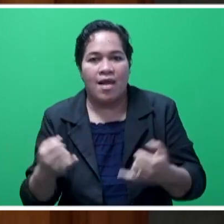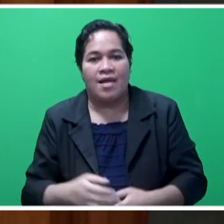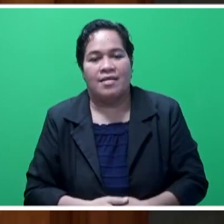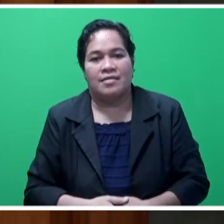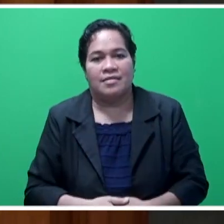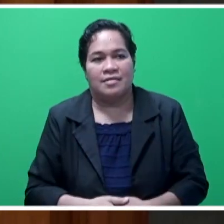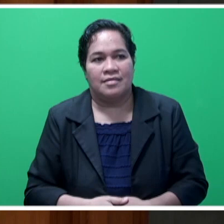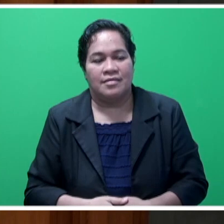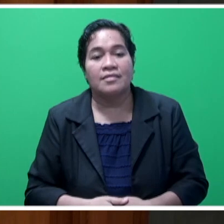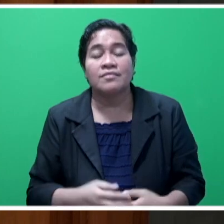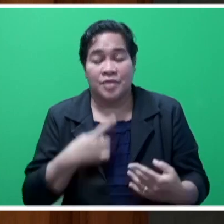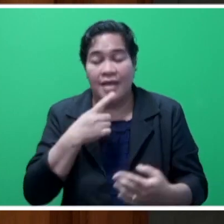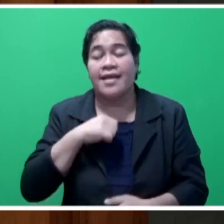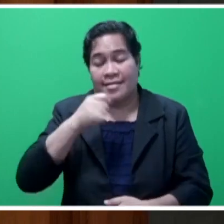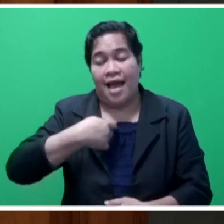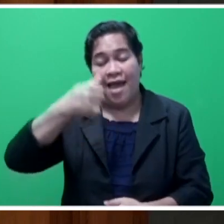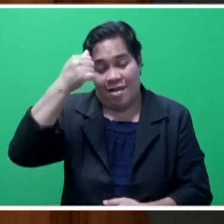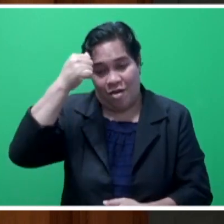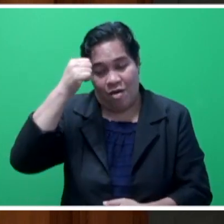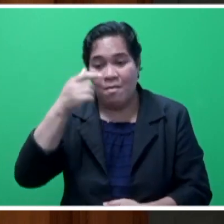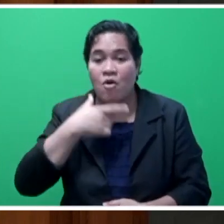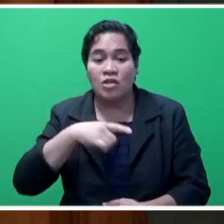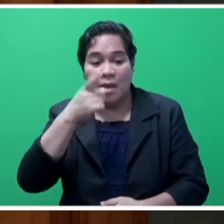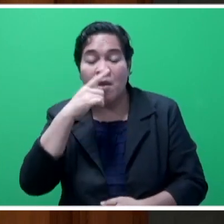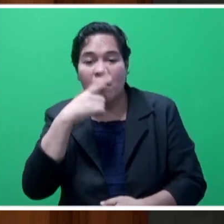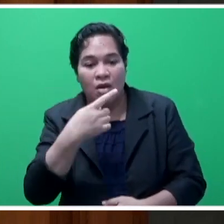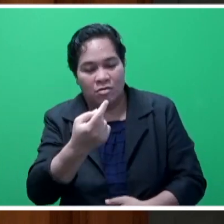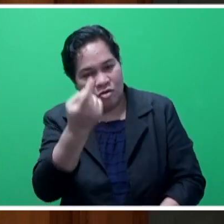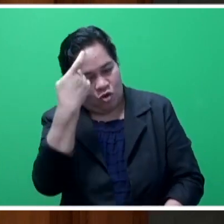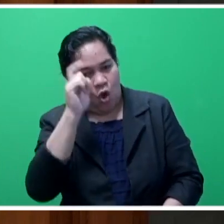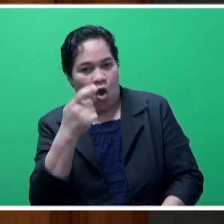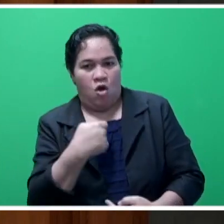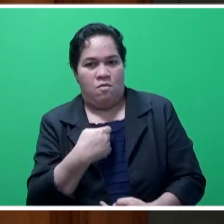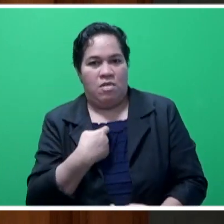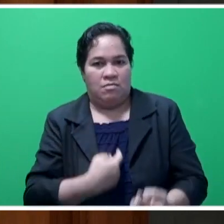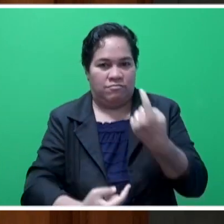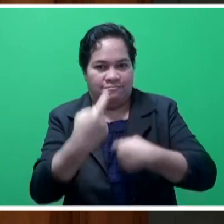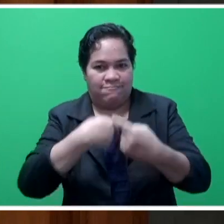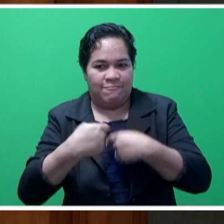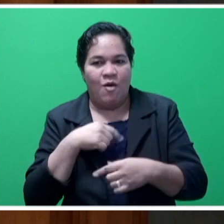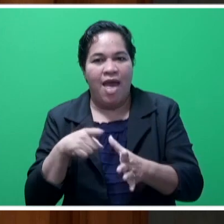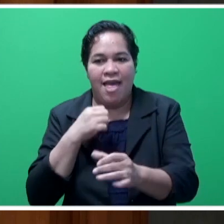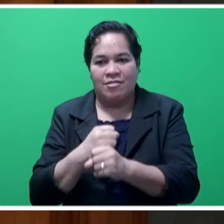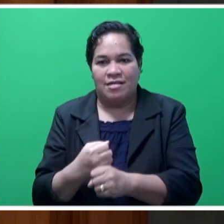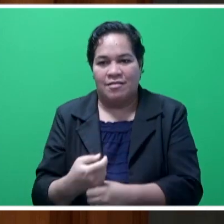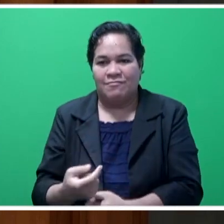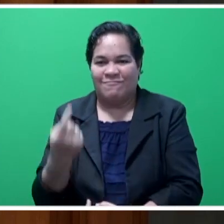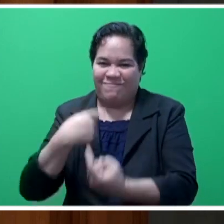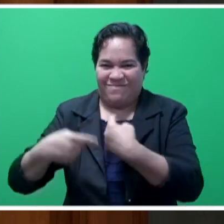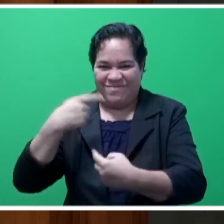Yes, I do know about that because I've been called an nincompoop by the Attorney General. So he should